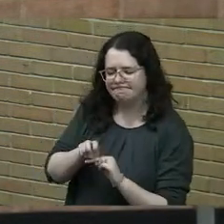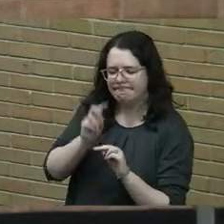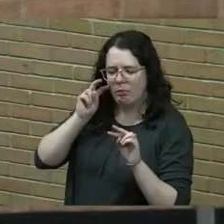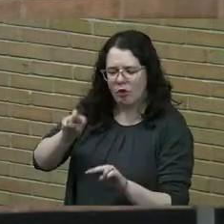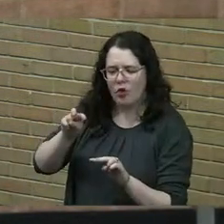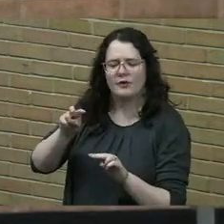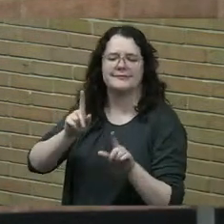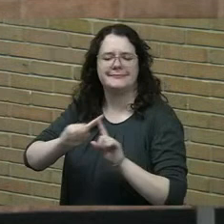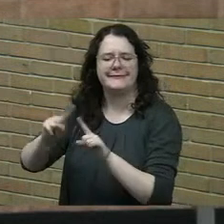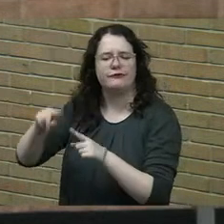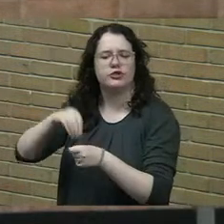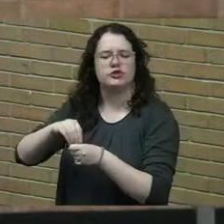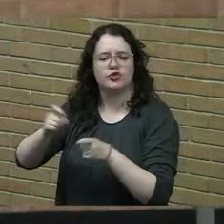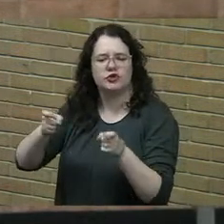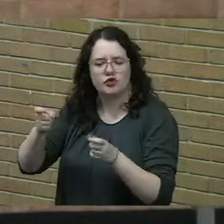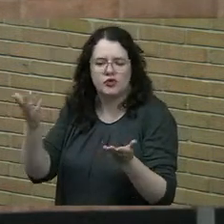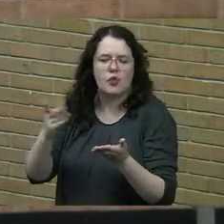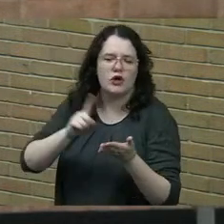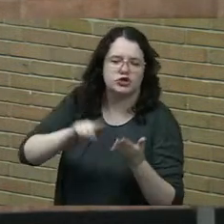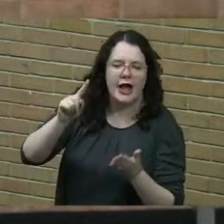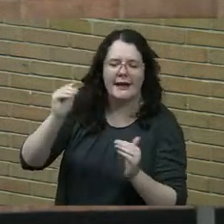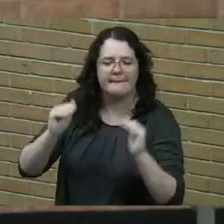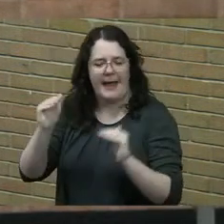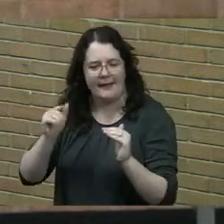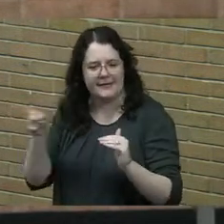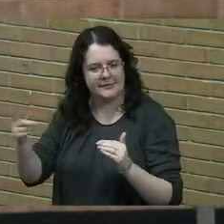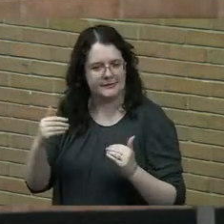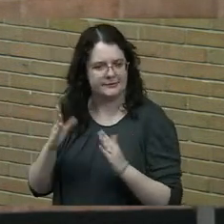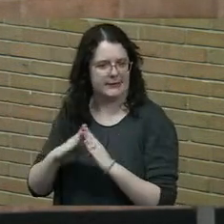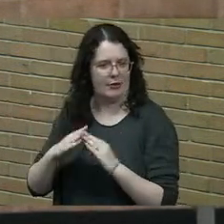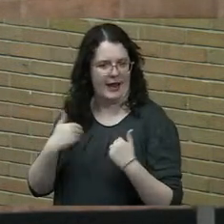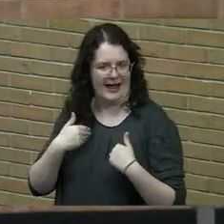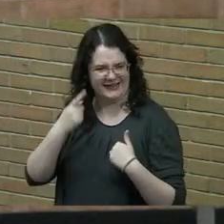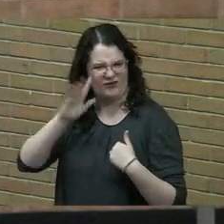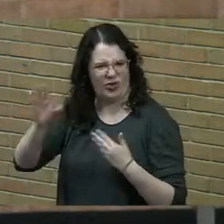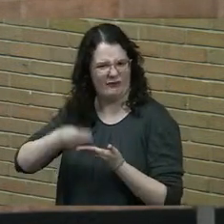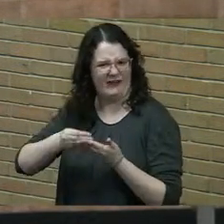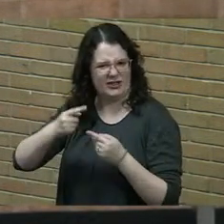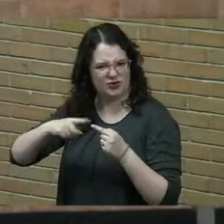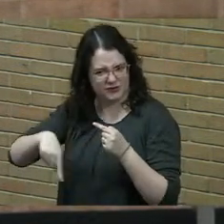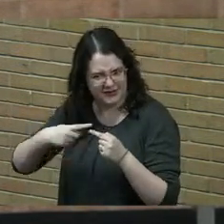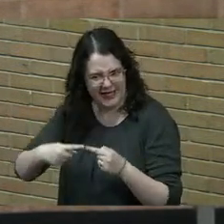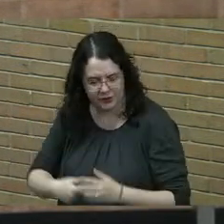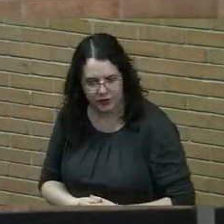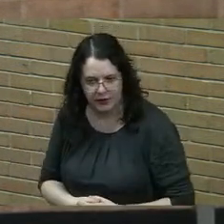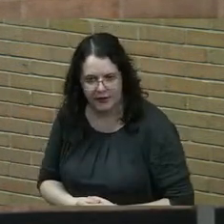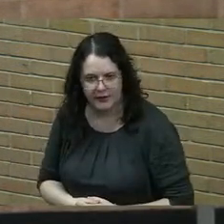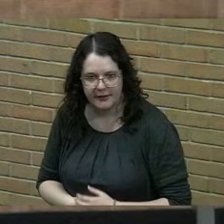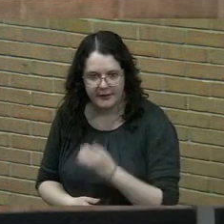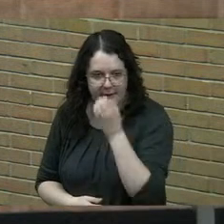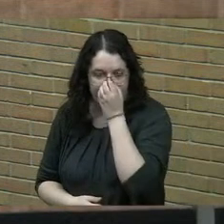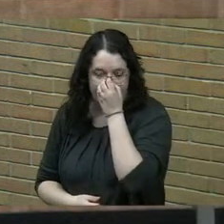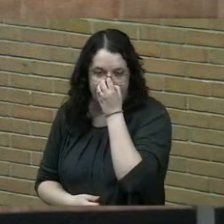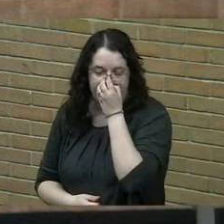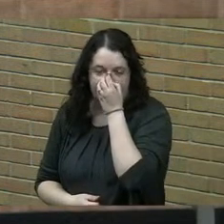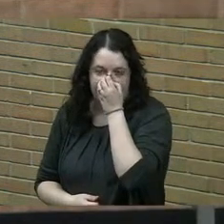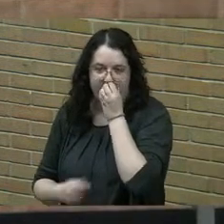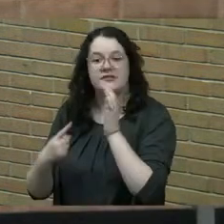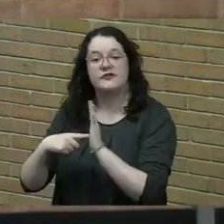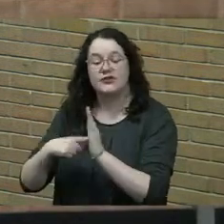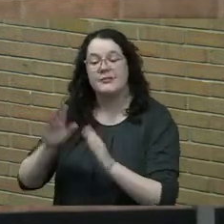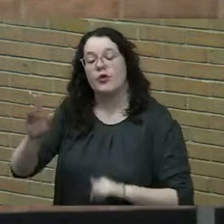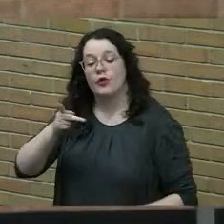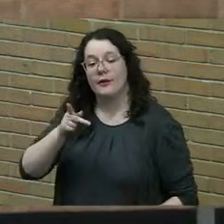checks and balances that the town has over all of the different financial cycles. So the checks and balances over the payroll processing